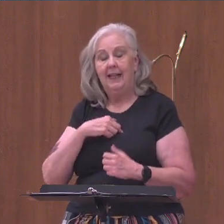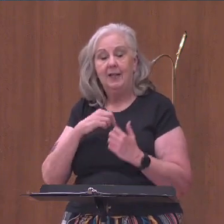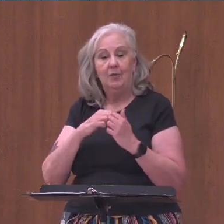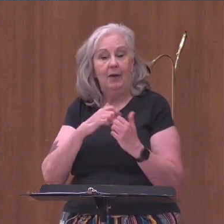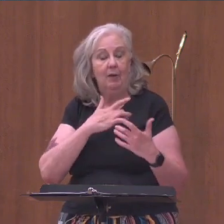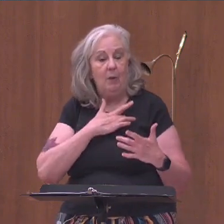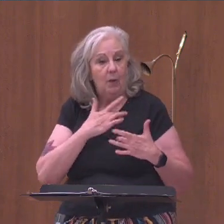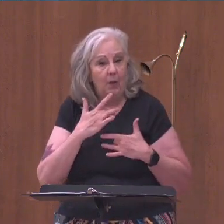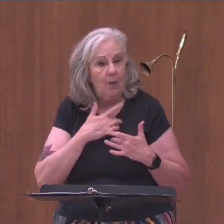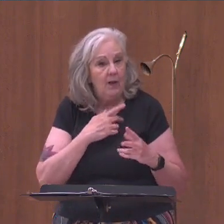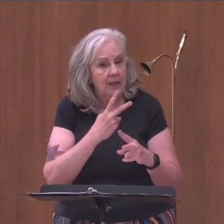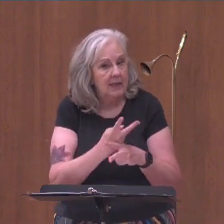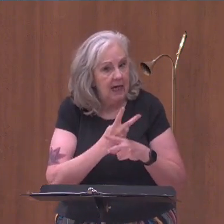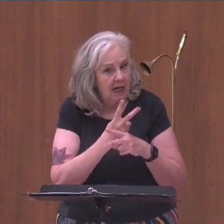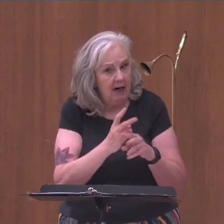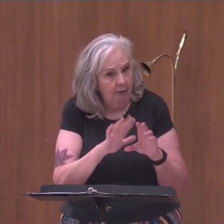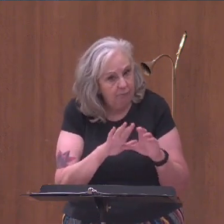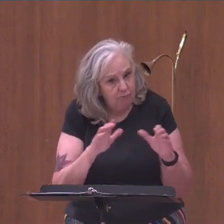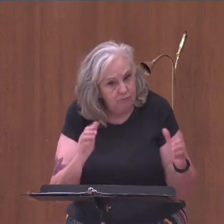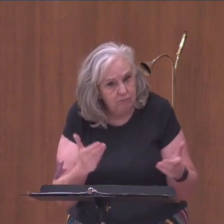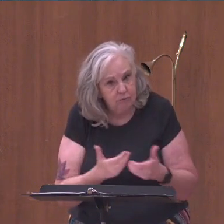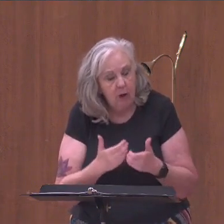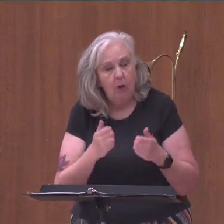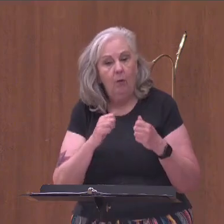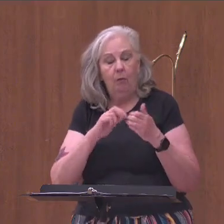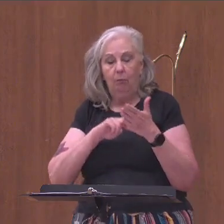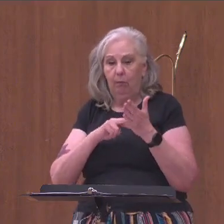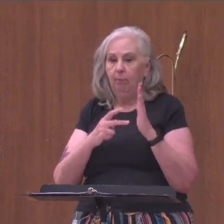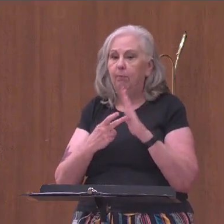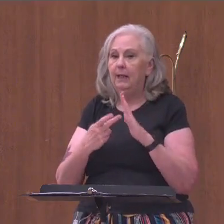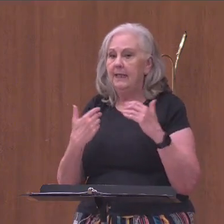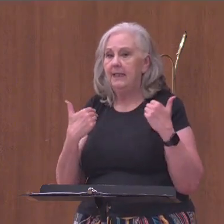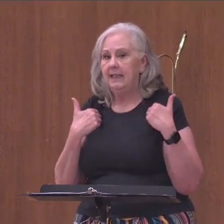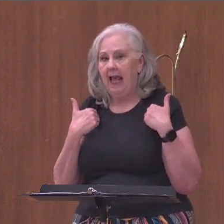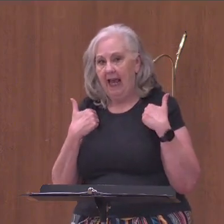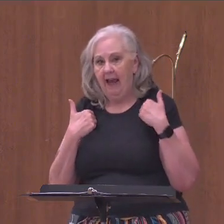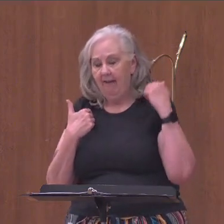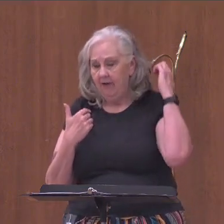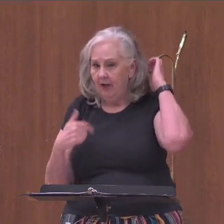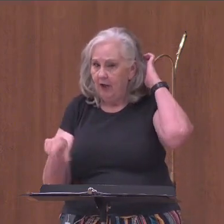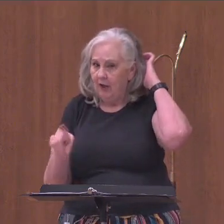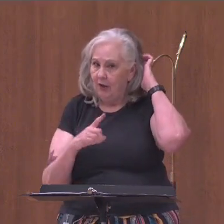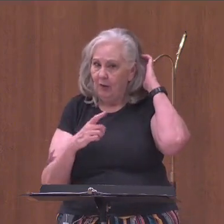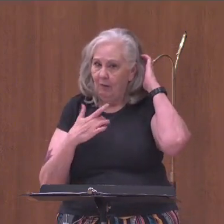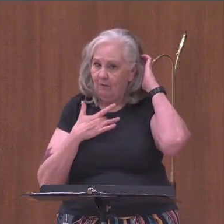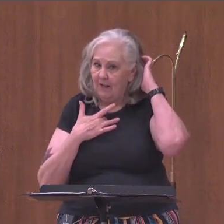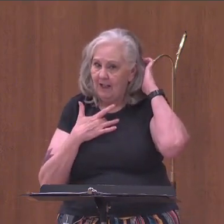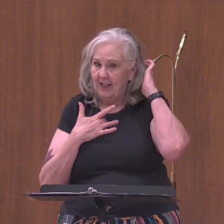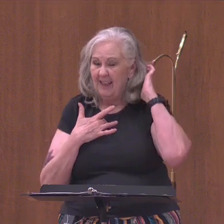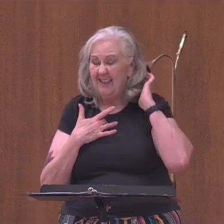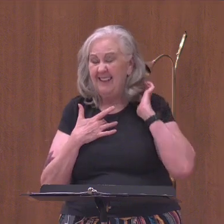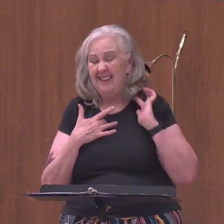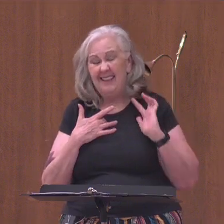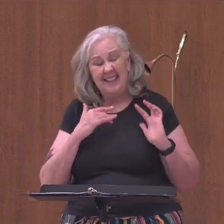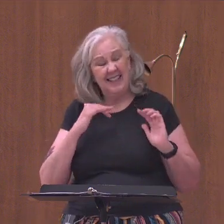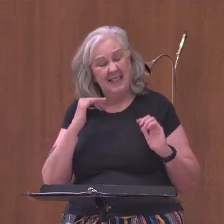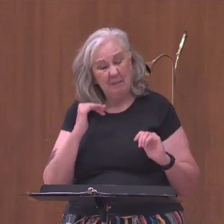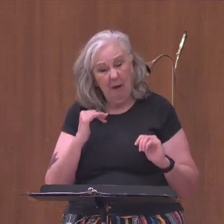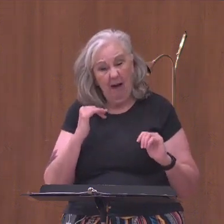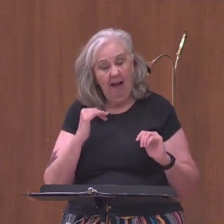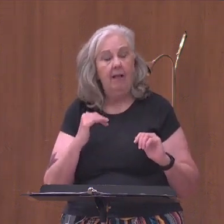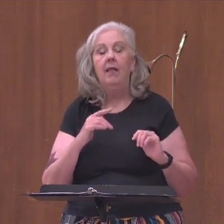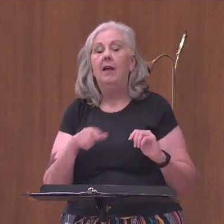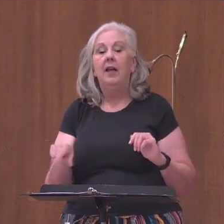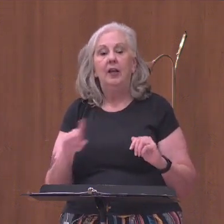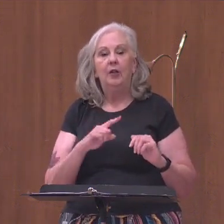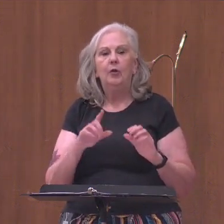with responsibility and purpose. Even when you feel small, you matter